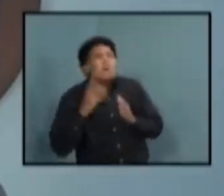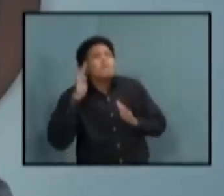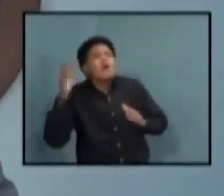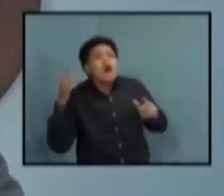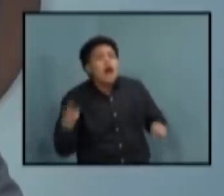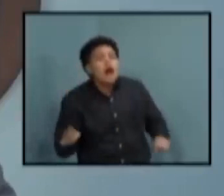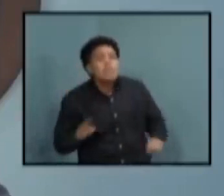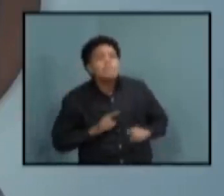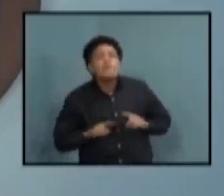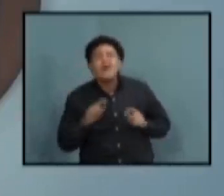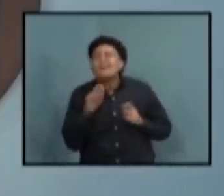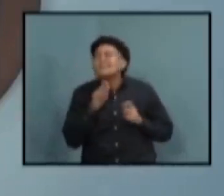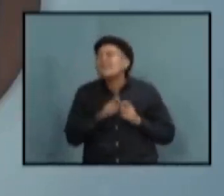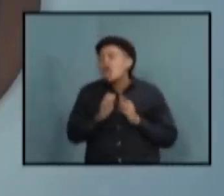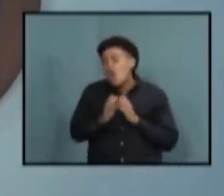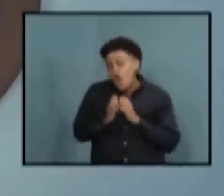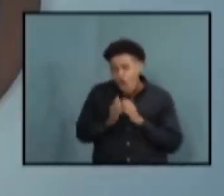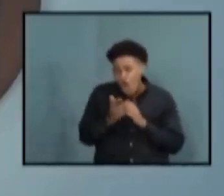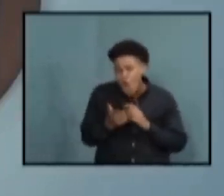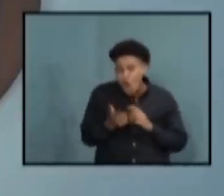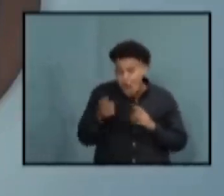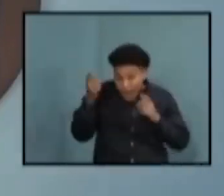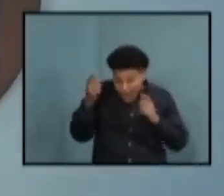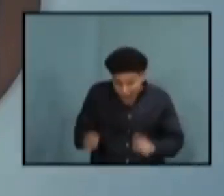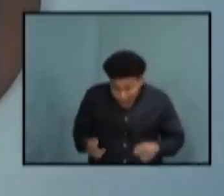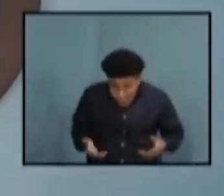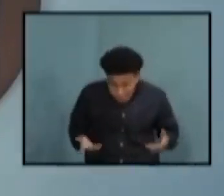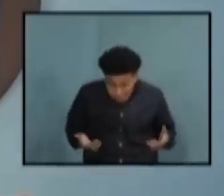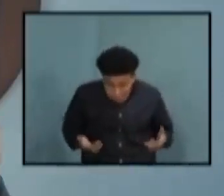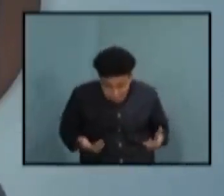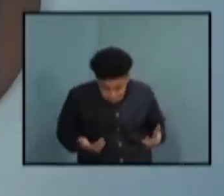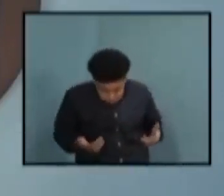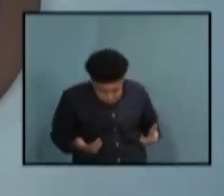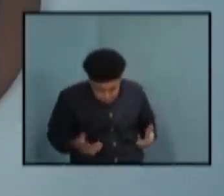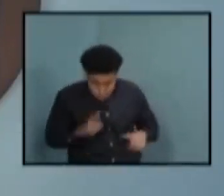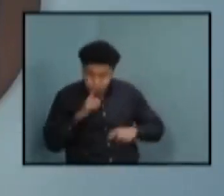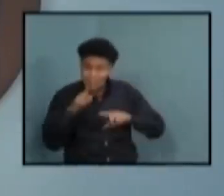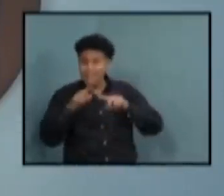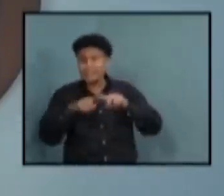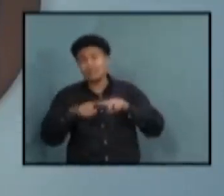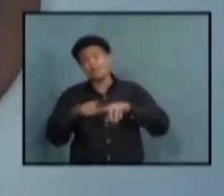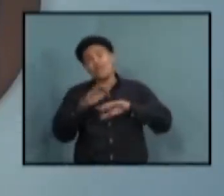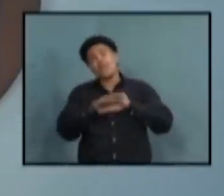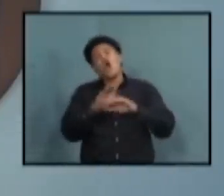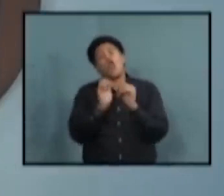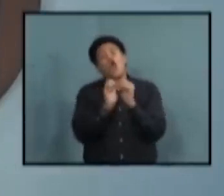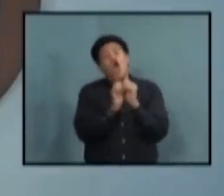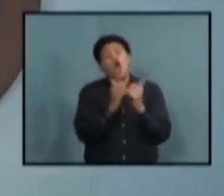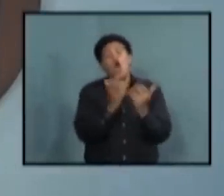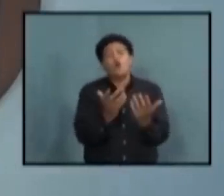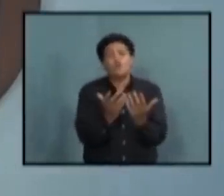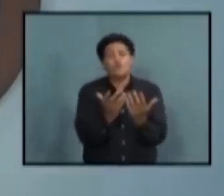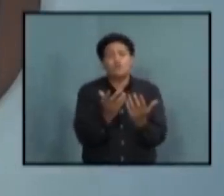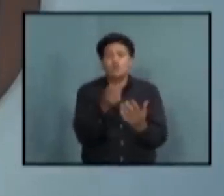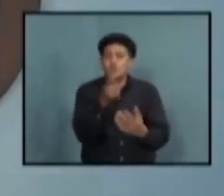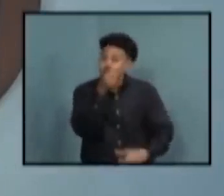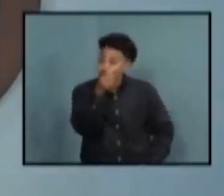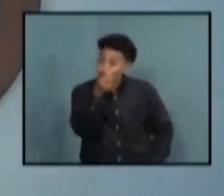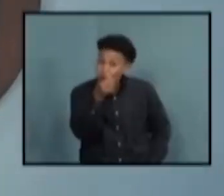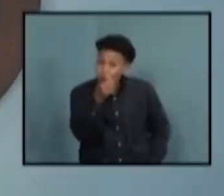But exactly how that happens depends on how